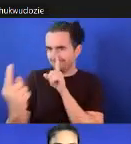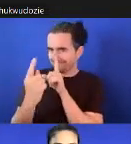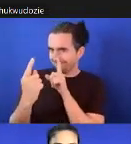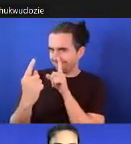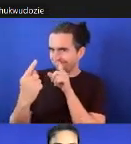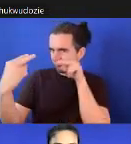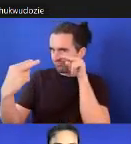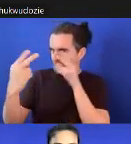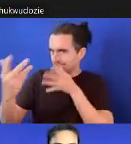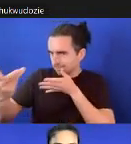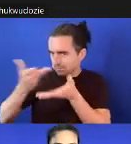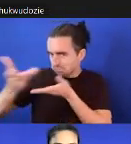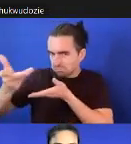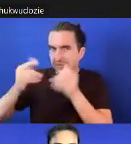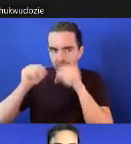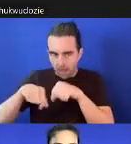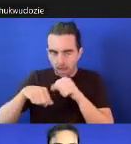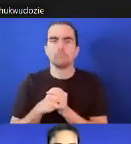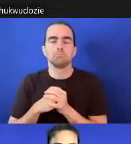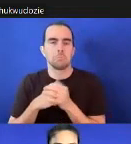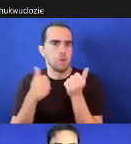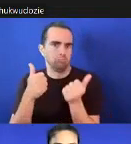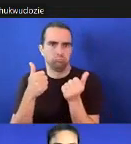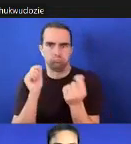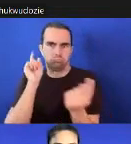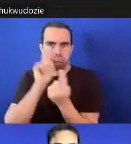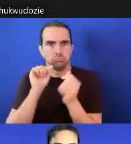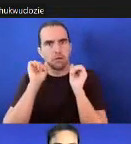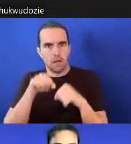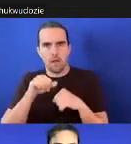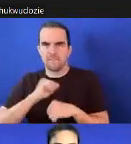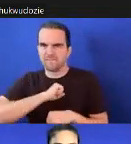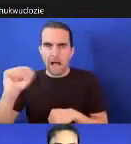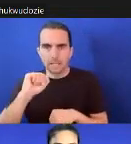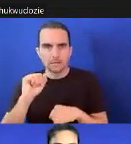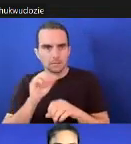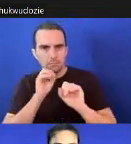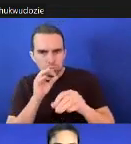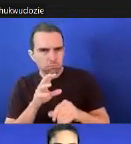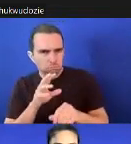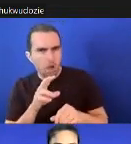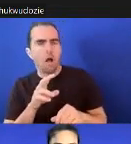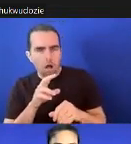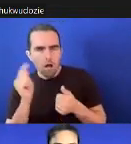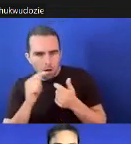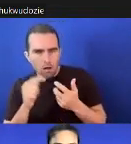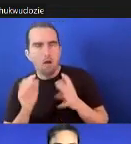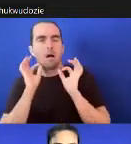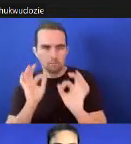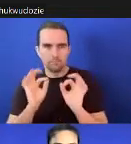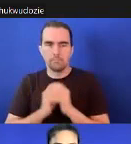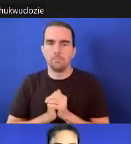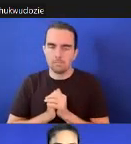Some disadvantages of that is it's not private because it's mostly in an open space, and it may not be